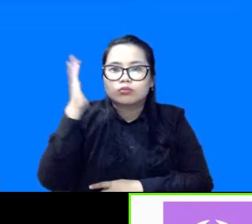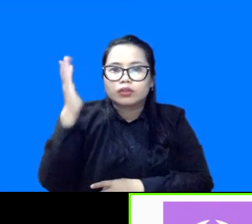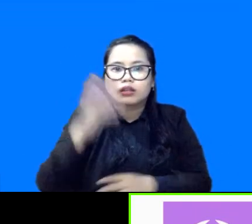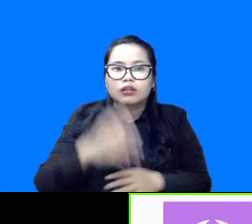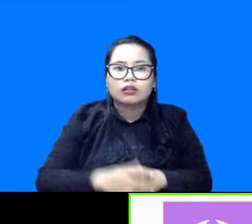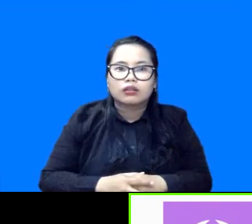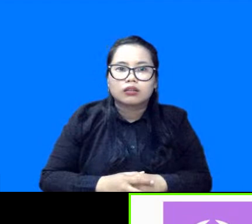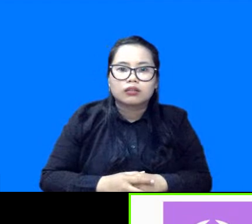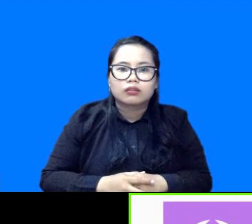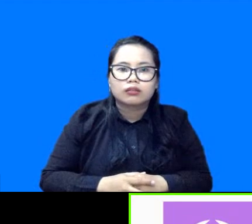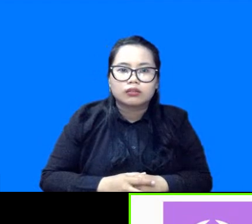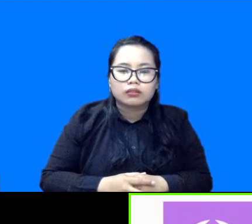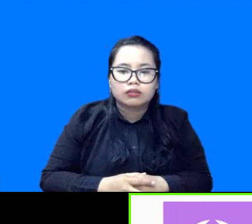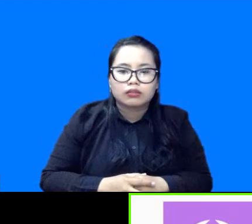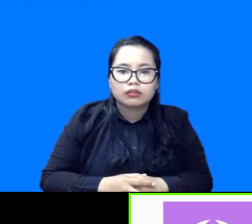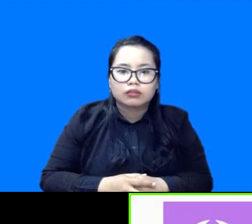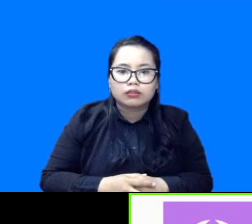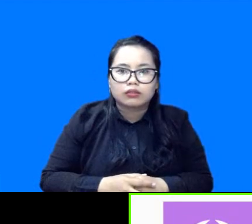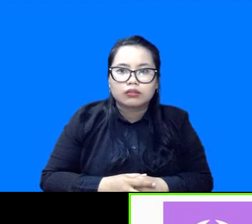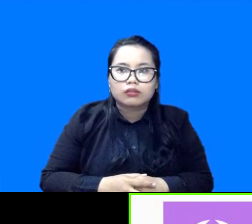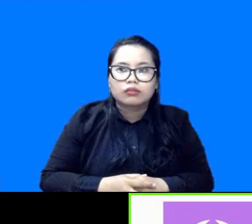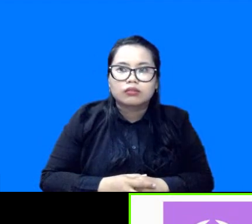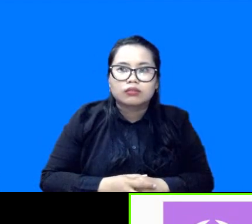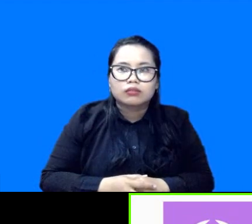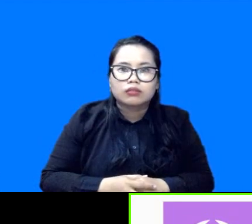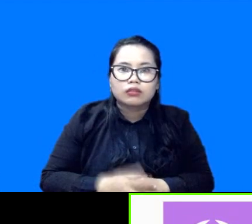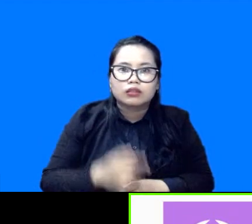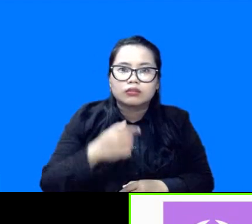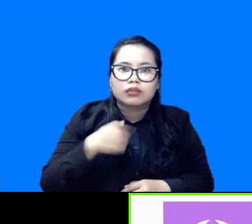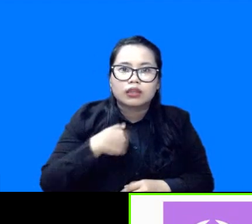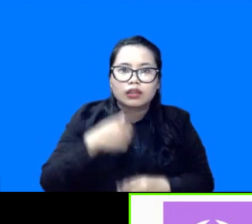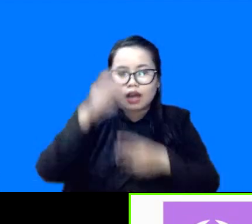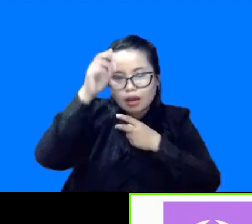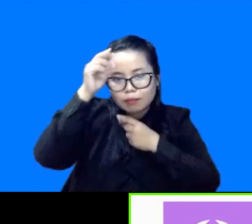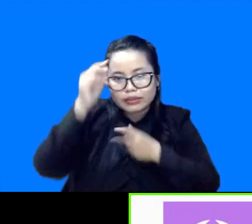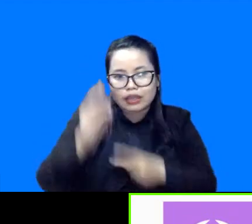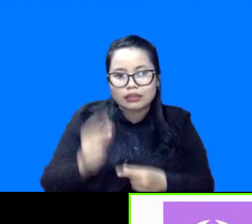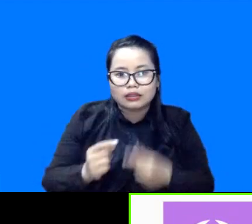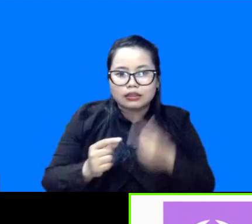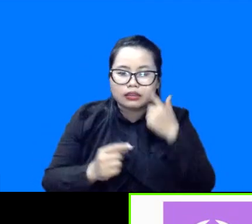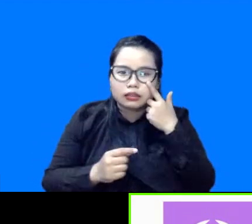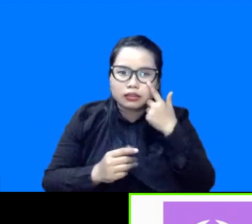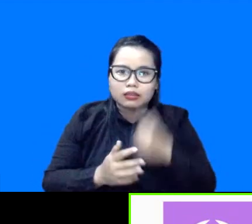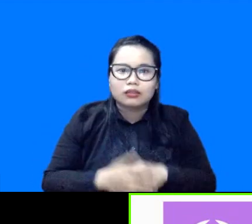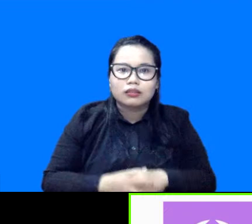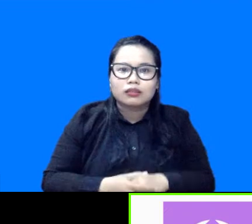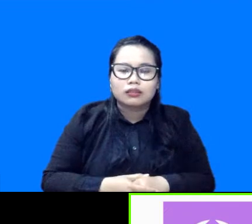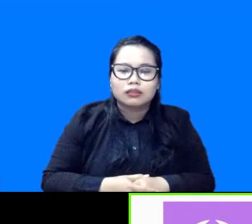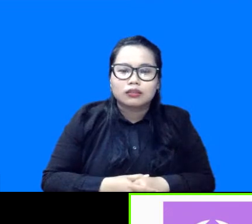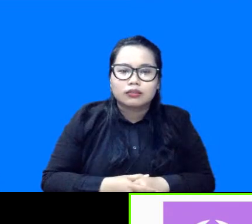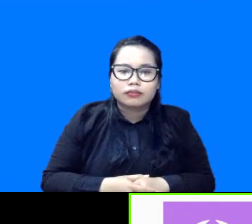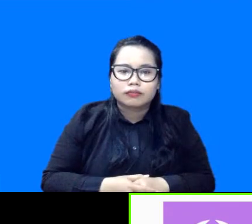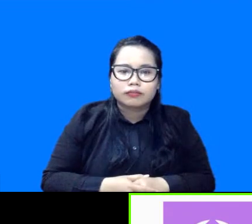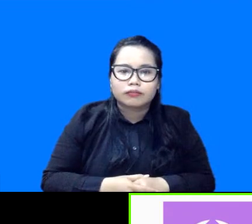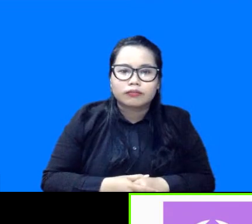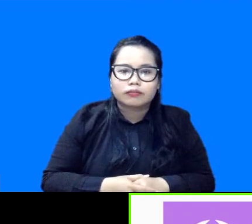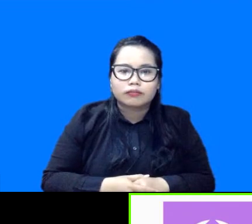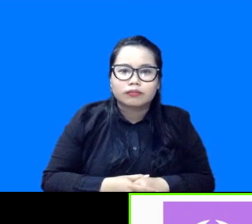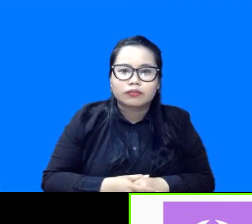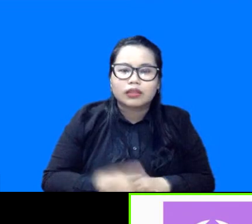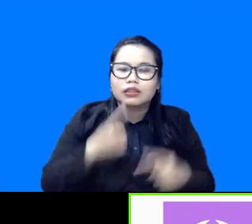so like April said before, that no one left behind in this energy transition process. Because